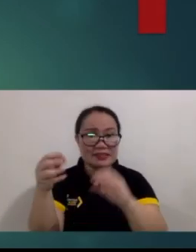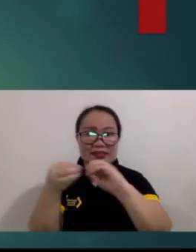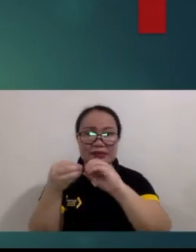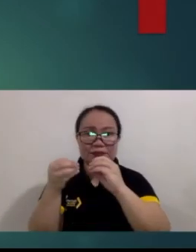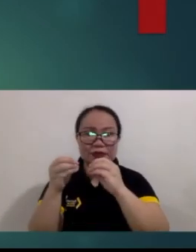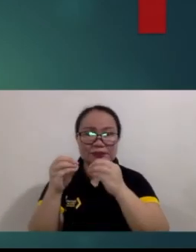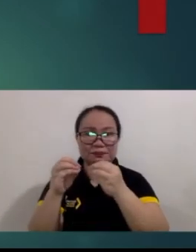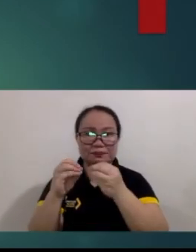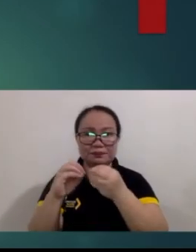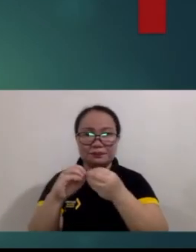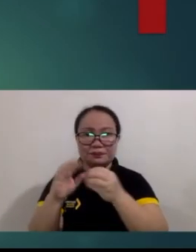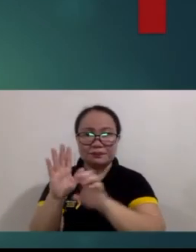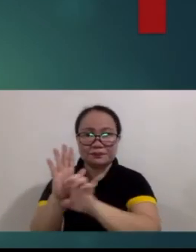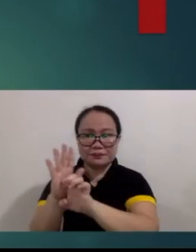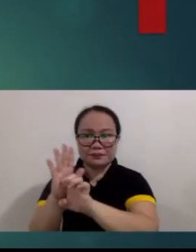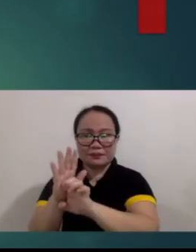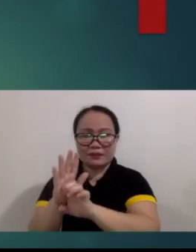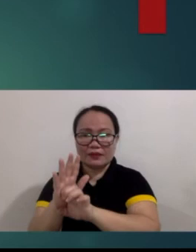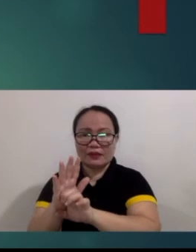Next example.